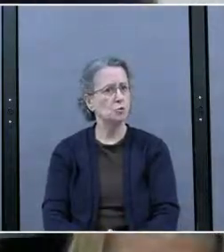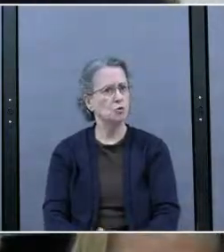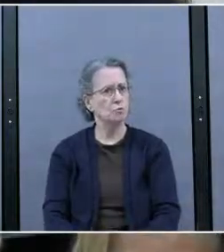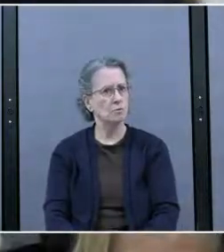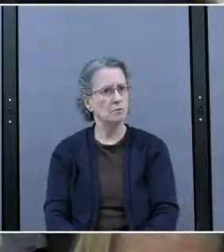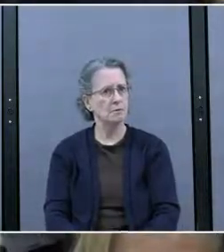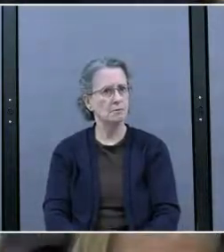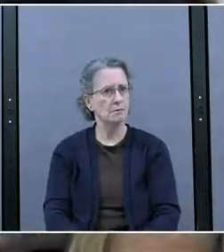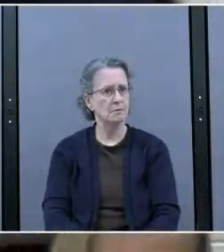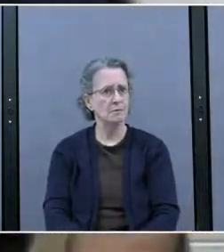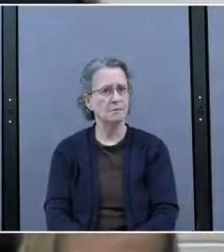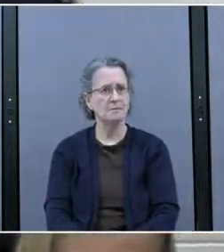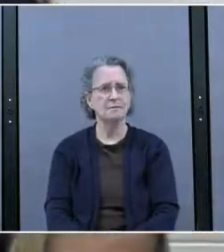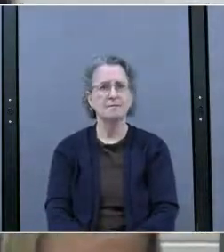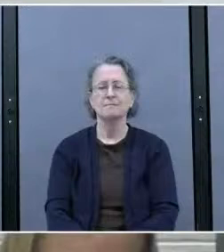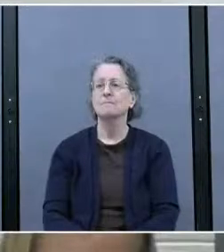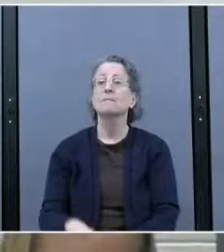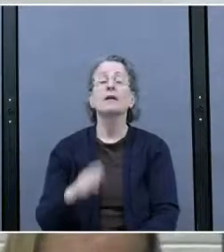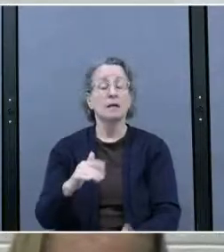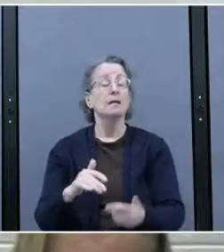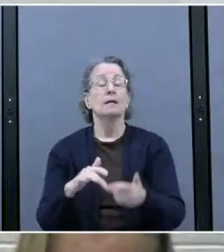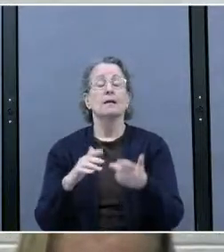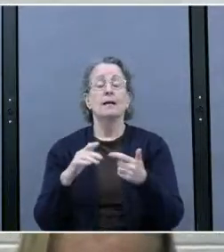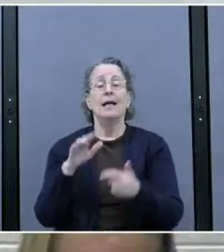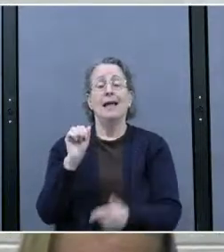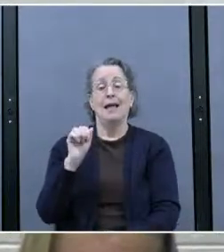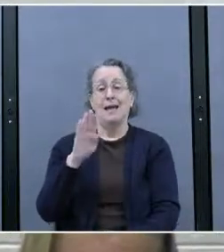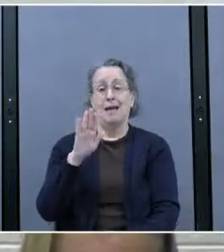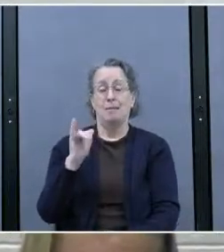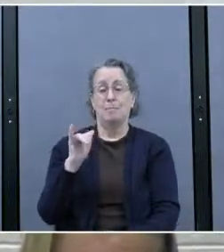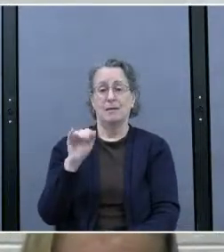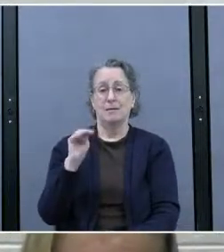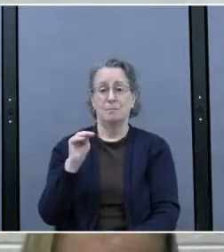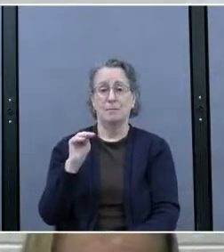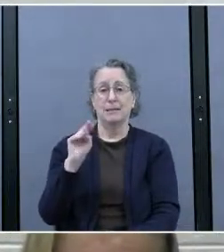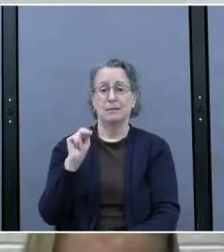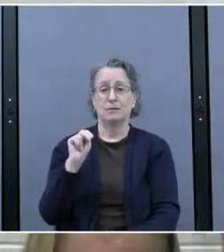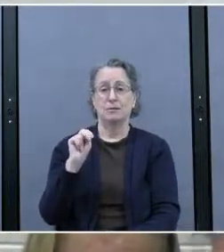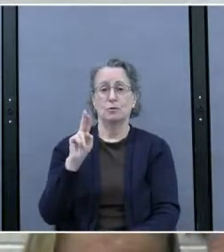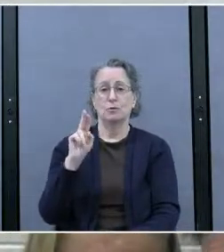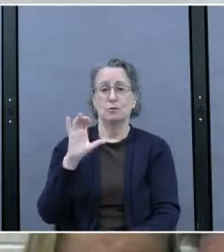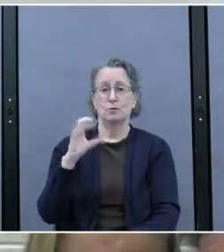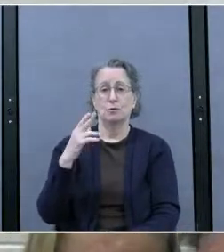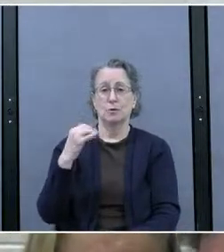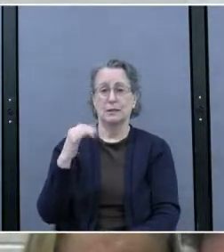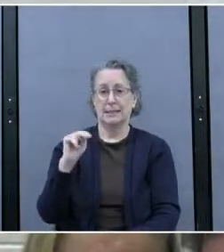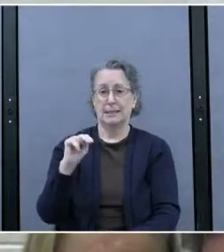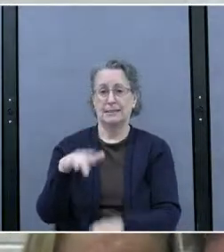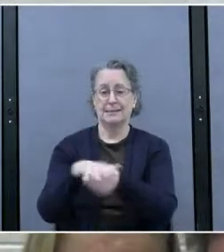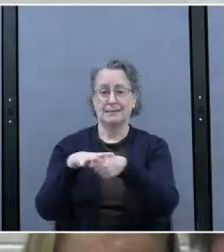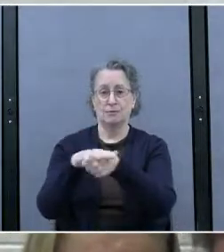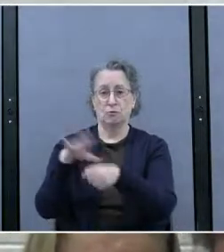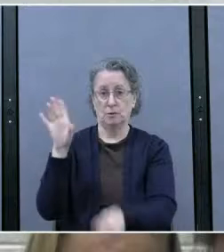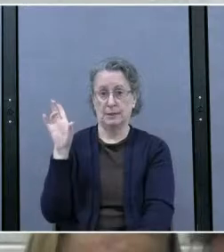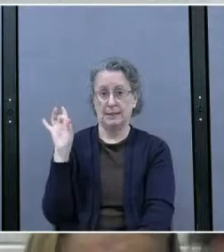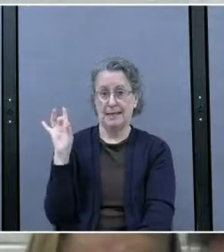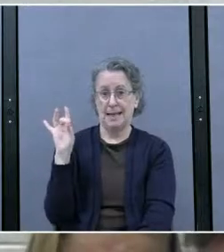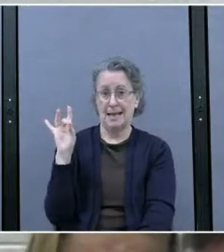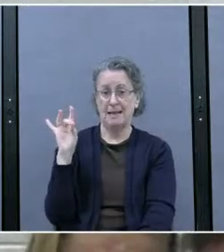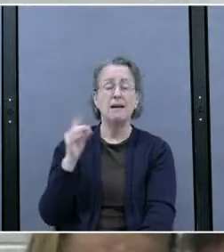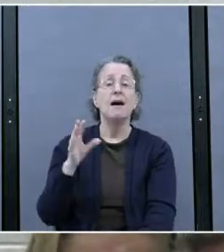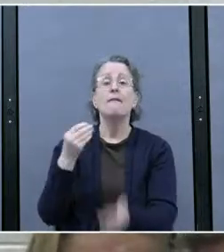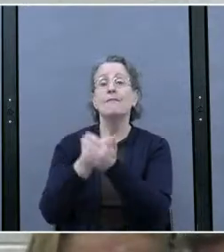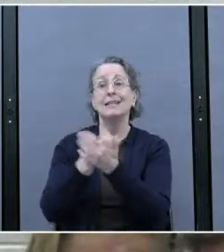Abby Manukin, District 8. I'm grateful to the Finance Committee for their report and was looking at page 20